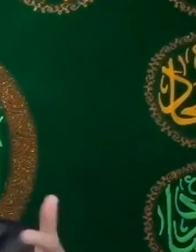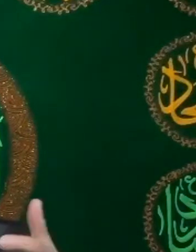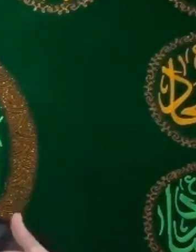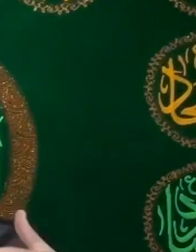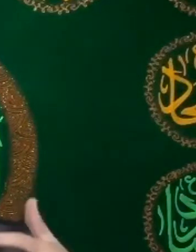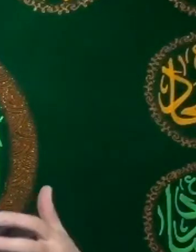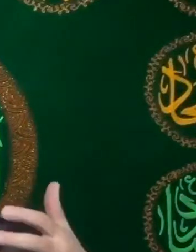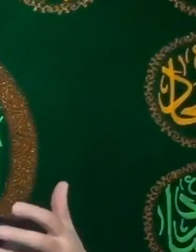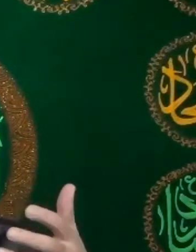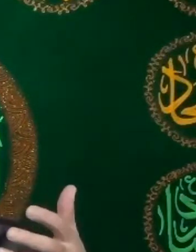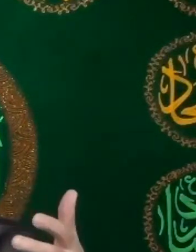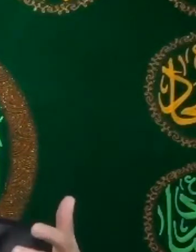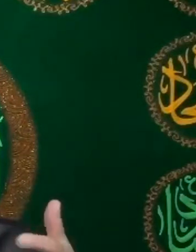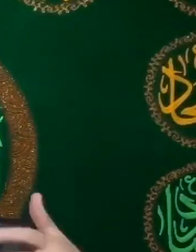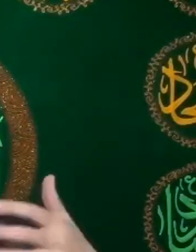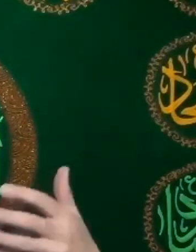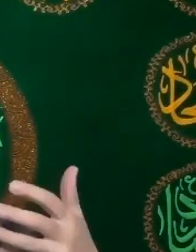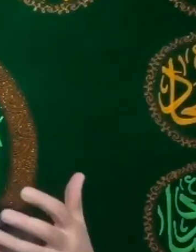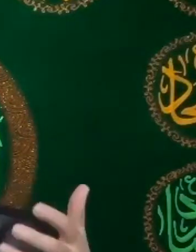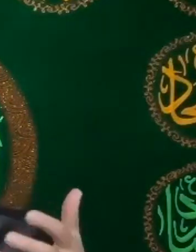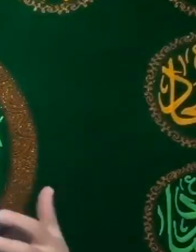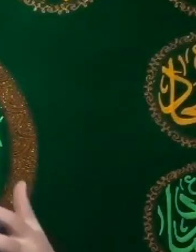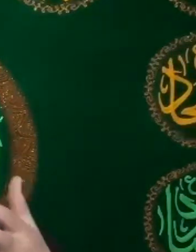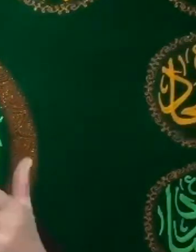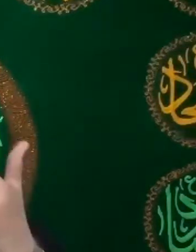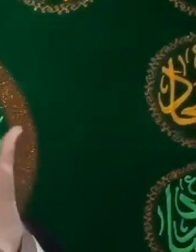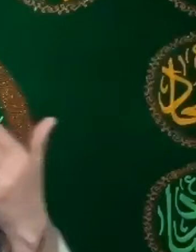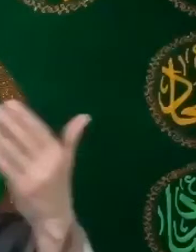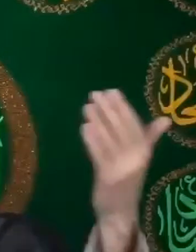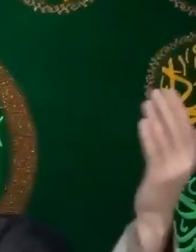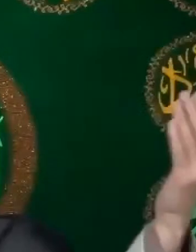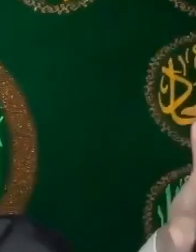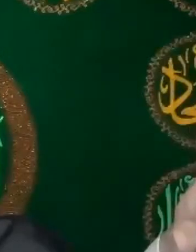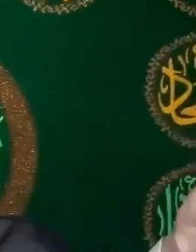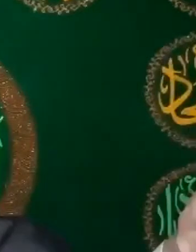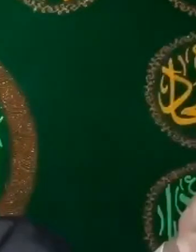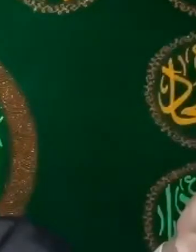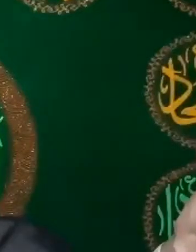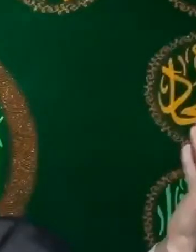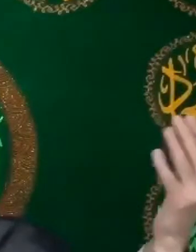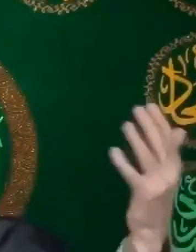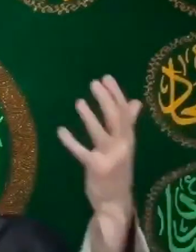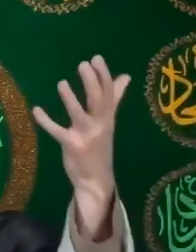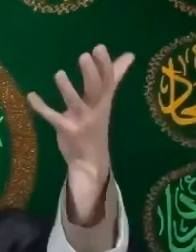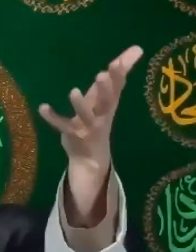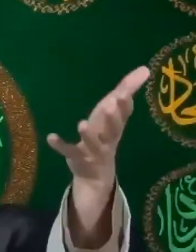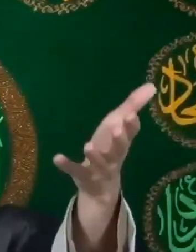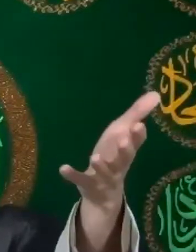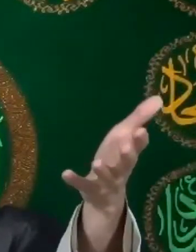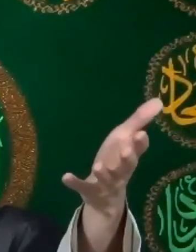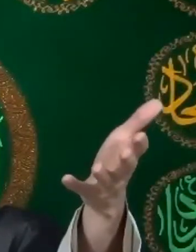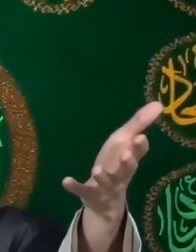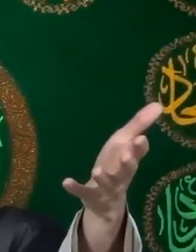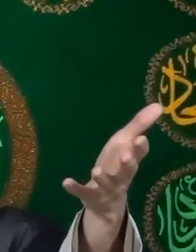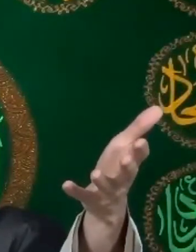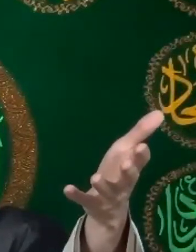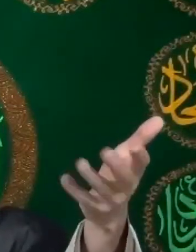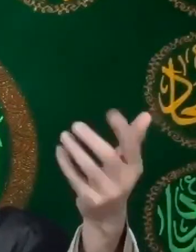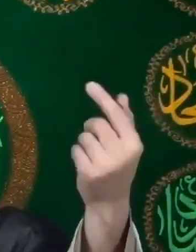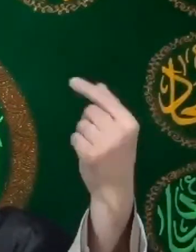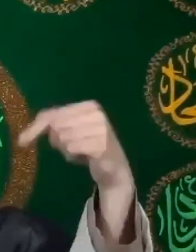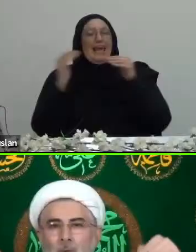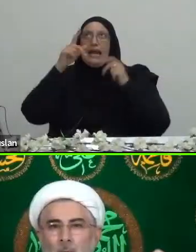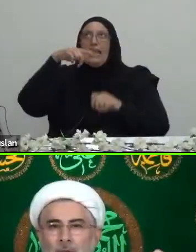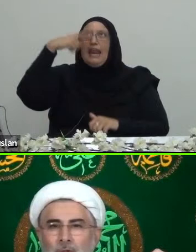are certain people that upon their death, and as soon as they die and the veils of dunya are removed from them and they see the life after